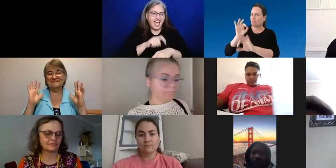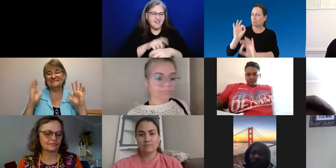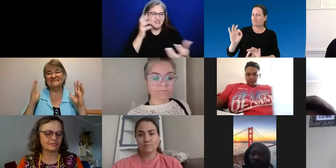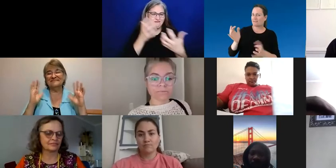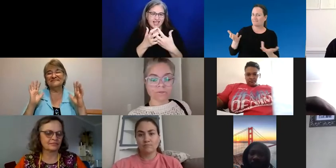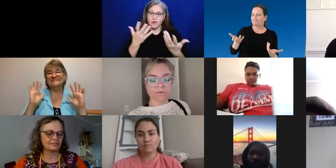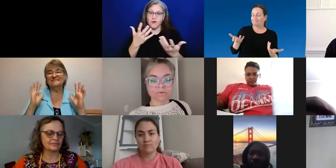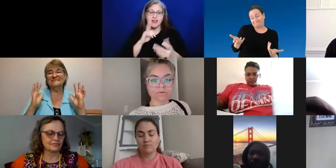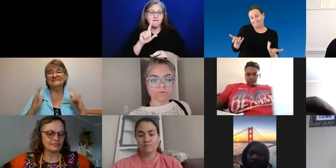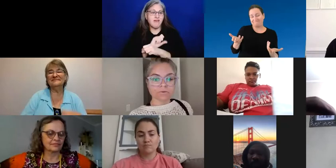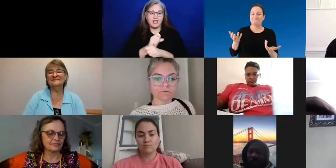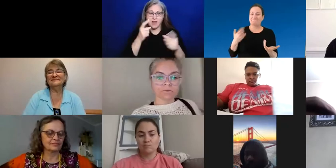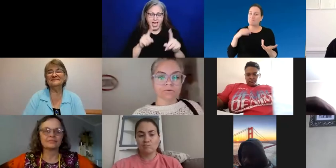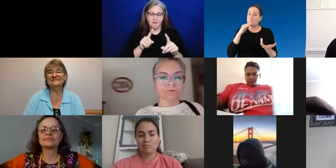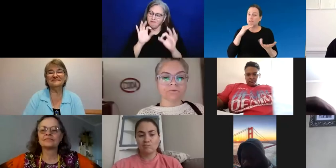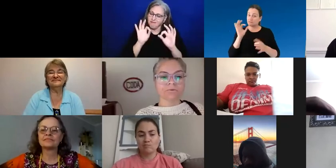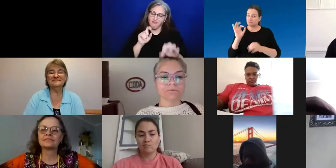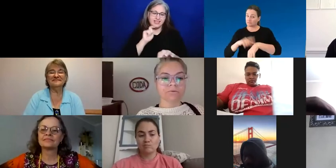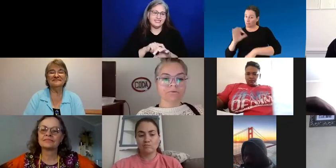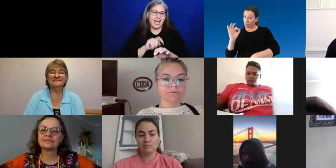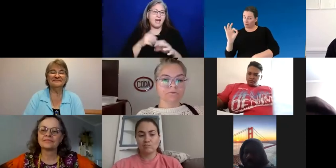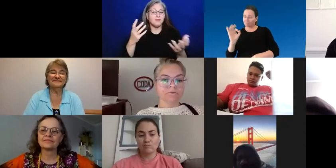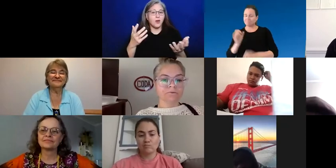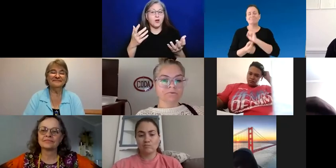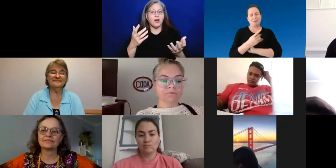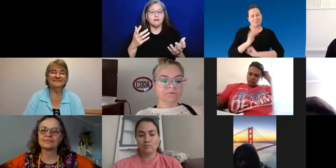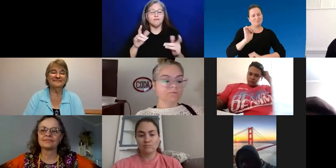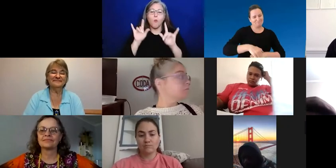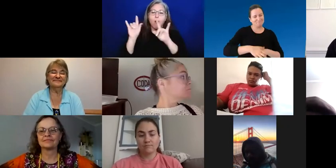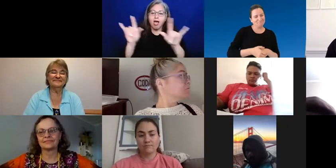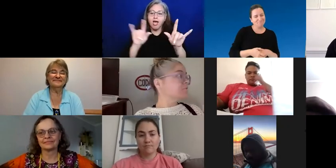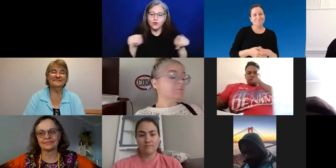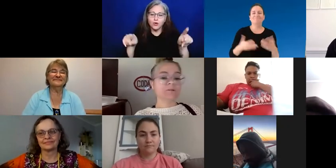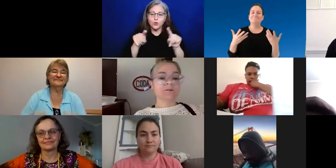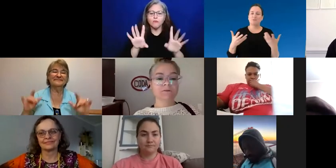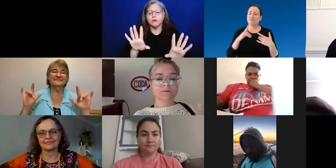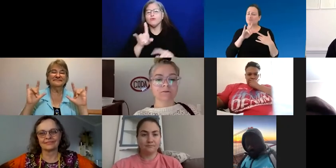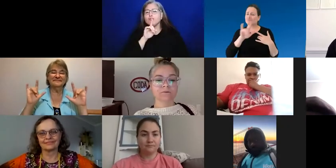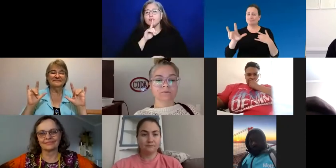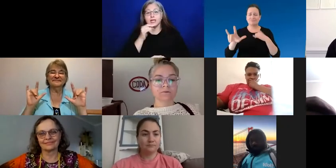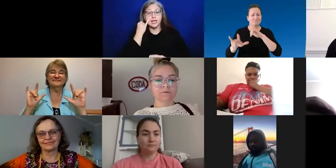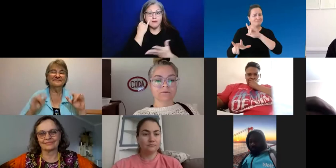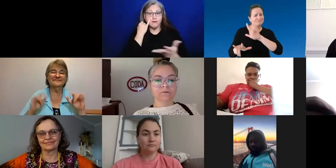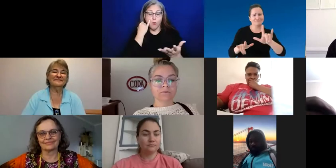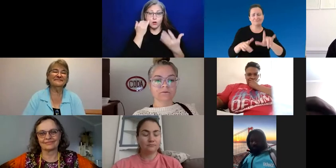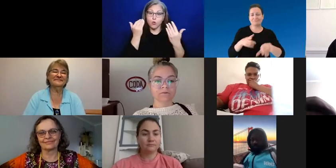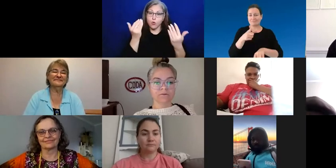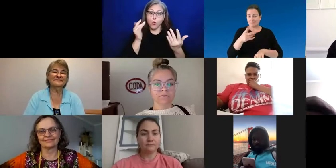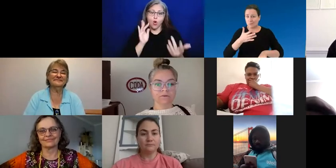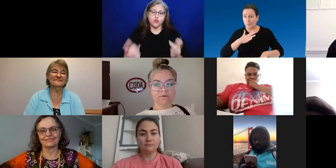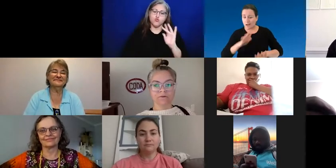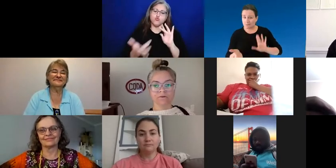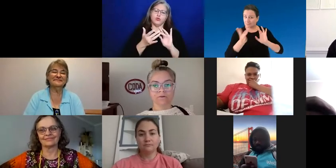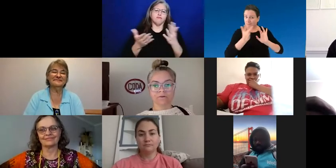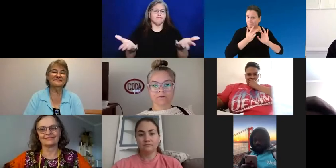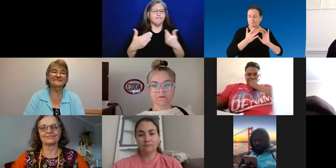be happens at the right time as well. So love to you all. And really, if you want to reach out, you are welcome to do